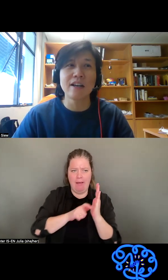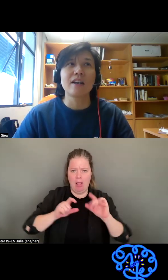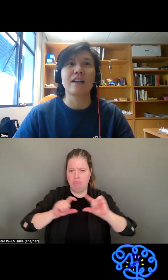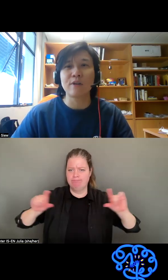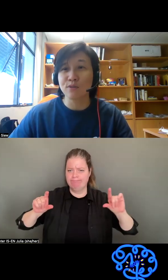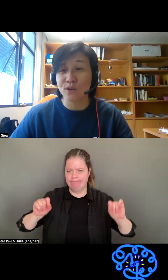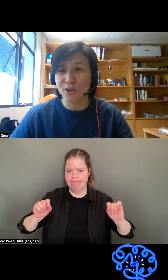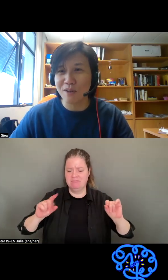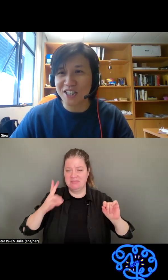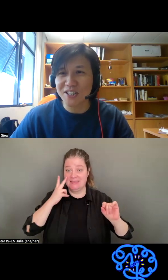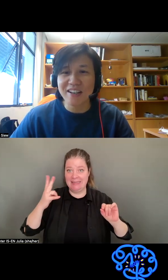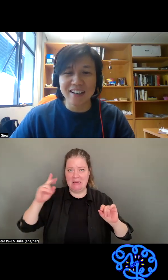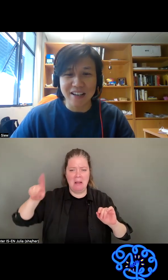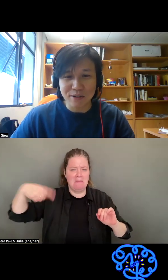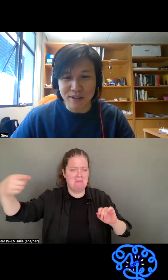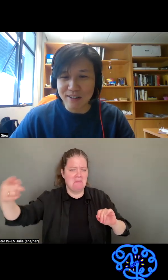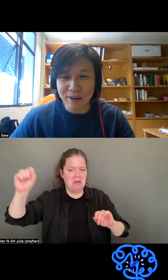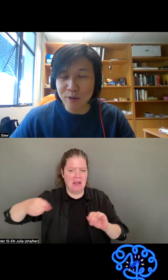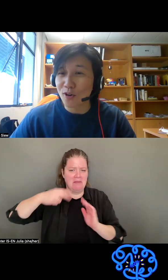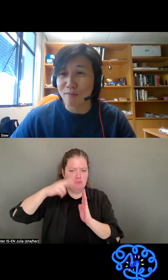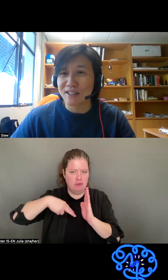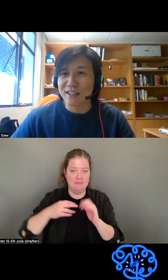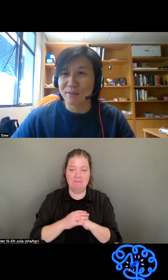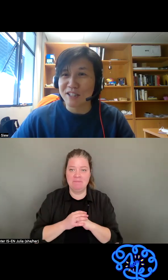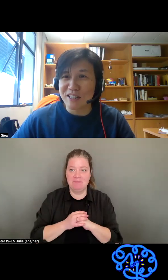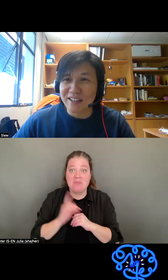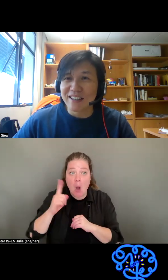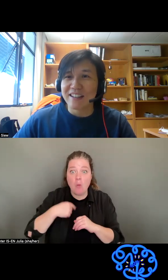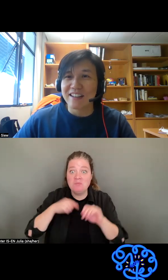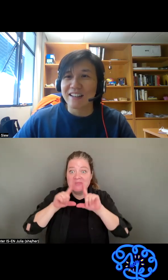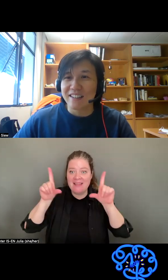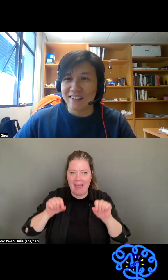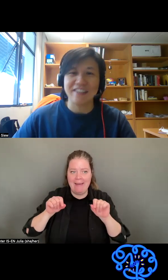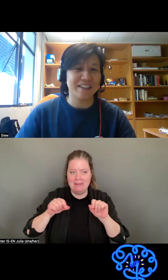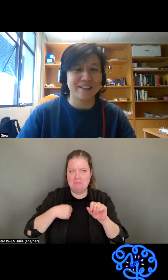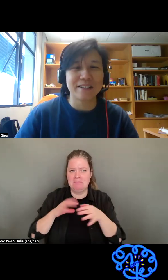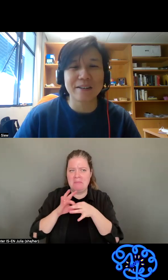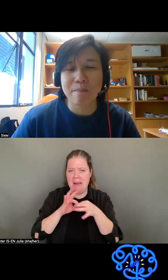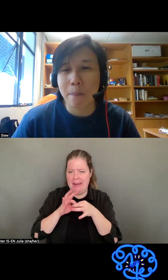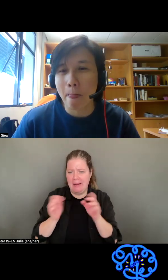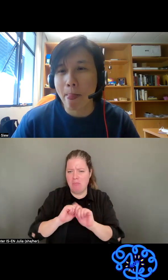later. And I also forgot to mention that you can download all of my slides from this link. Okay,